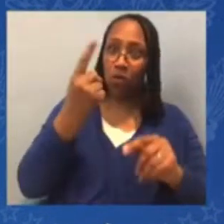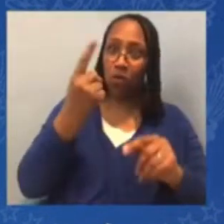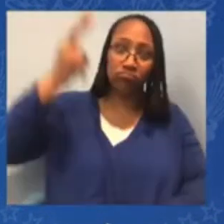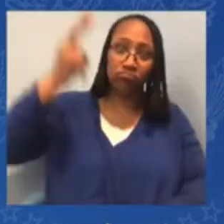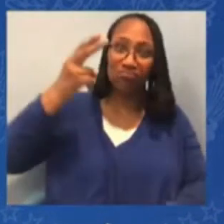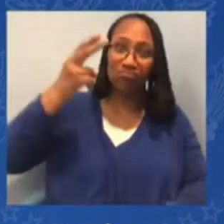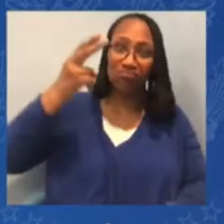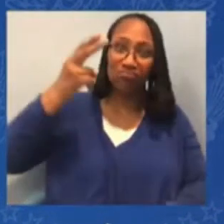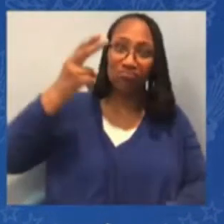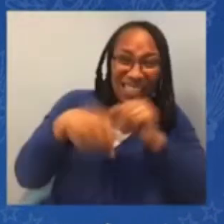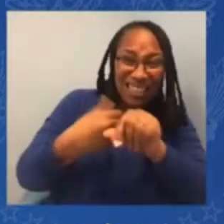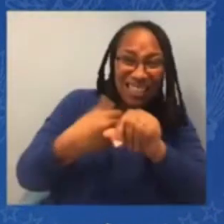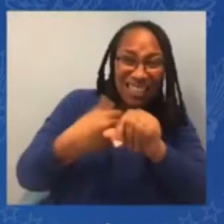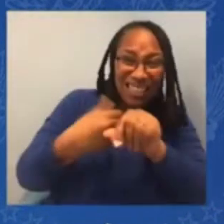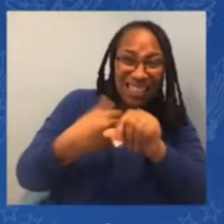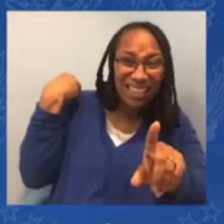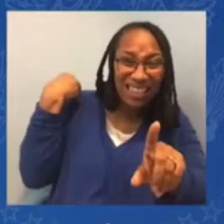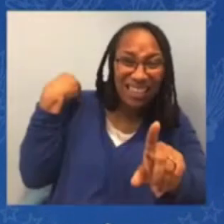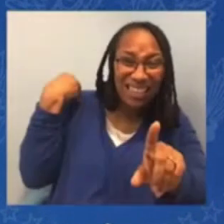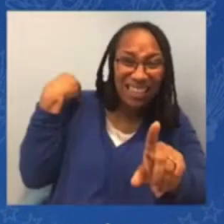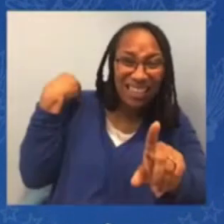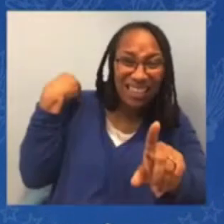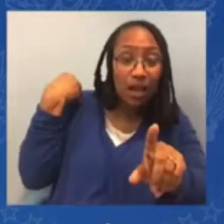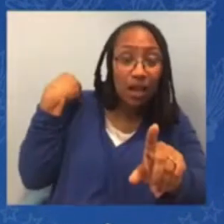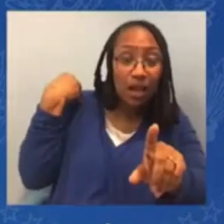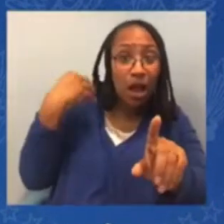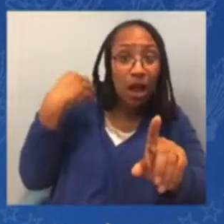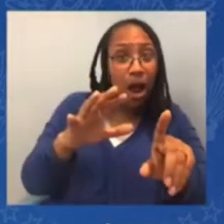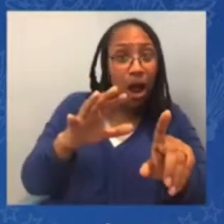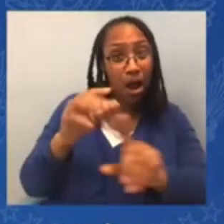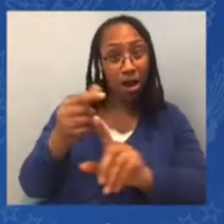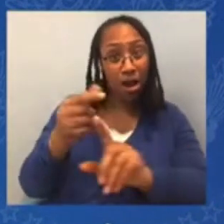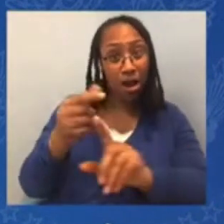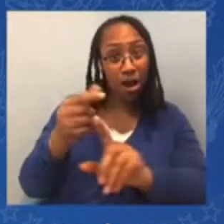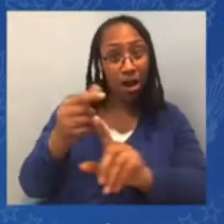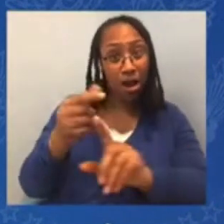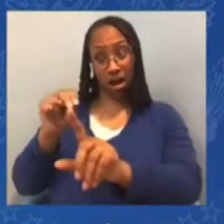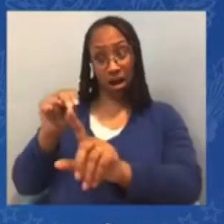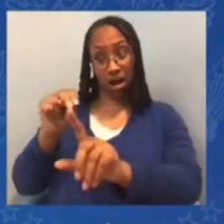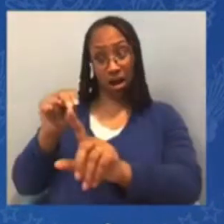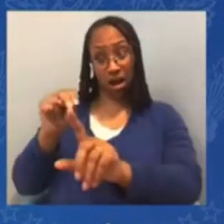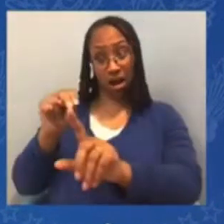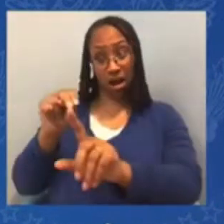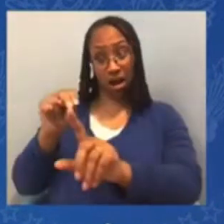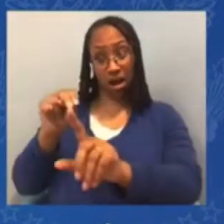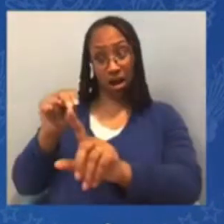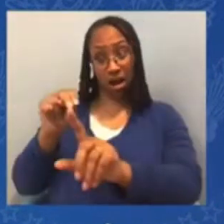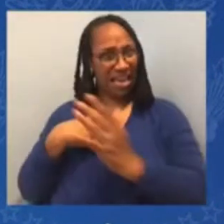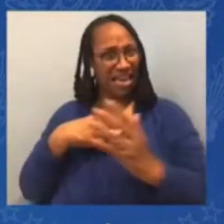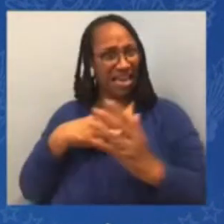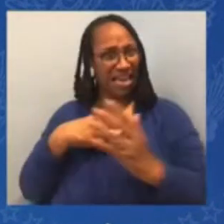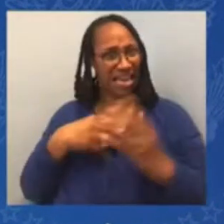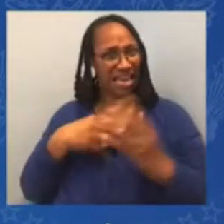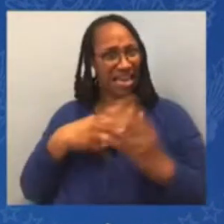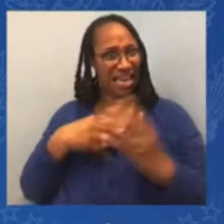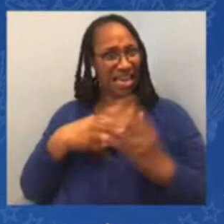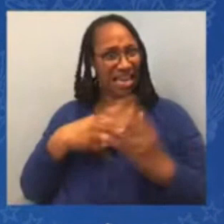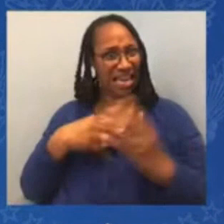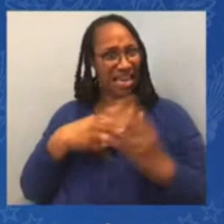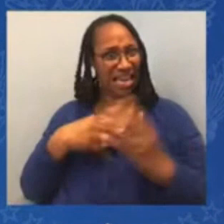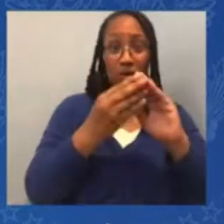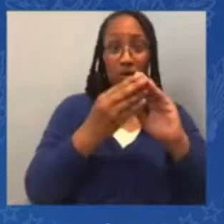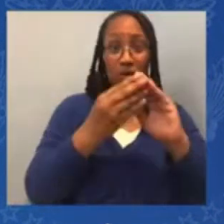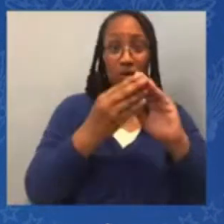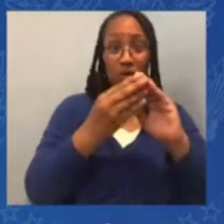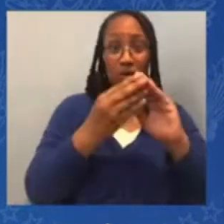here's what it really is. It's an important first step. I know it feels like